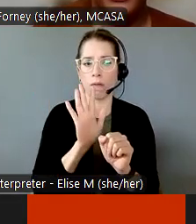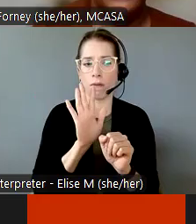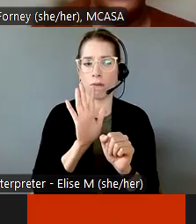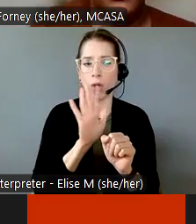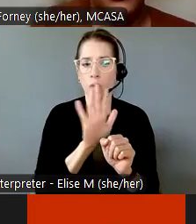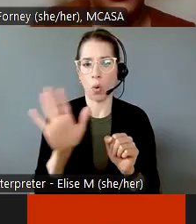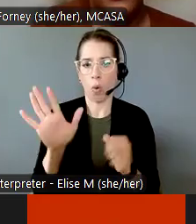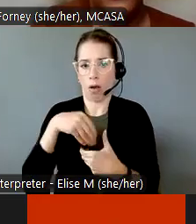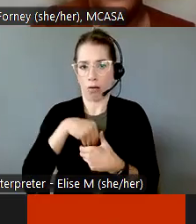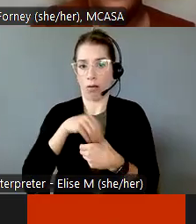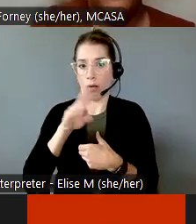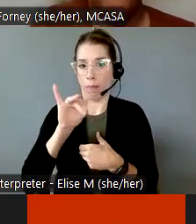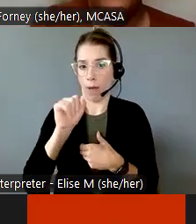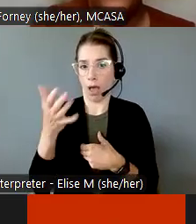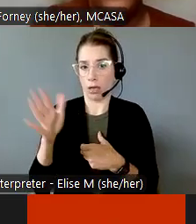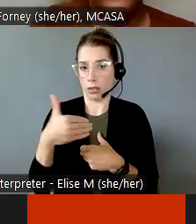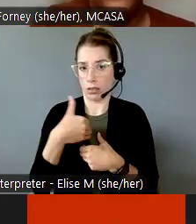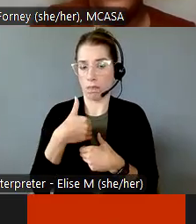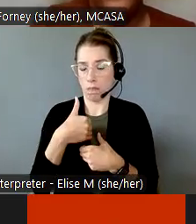implicit bias.